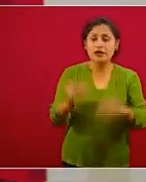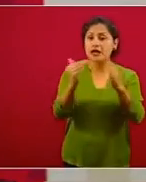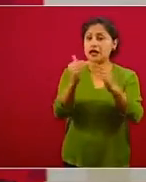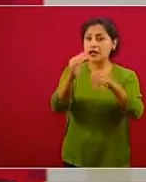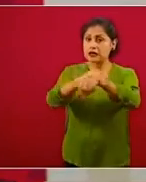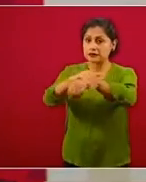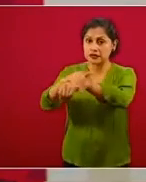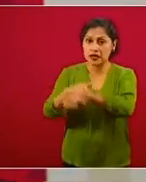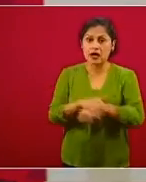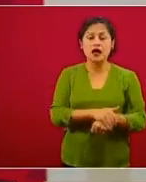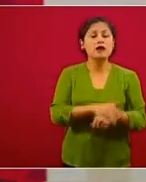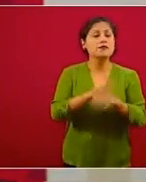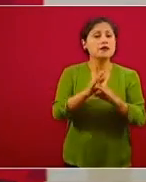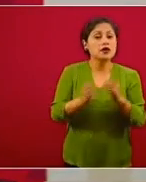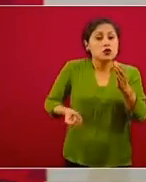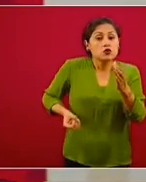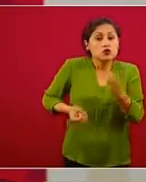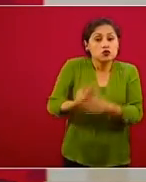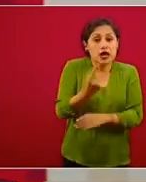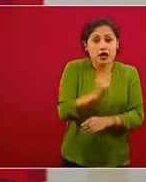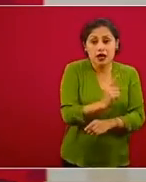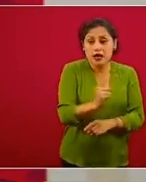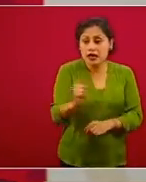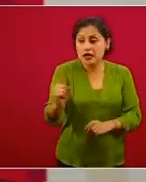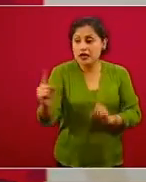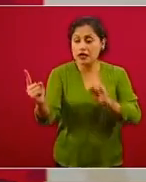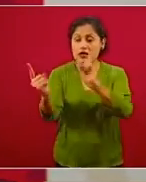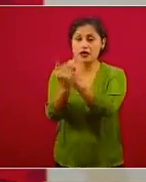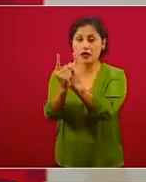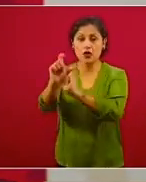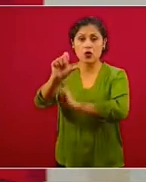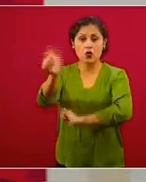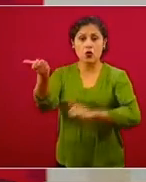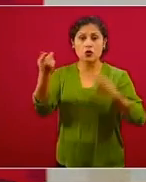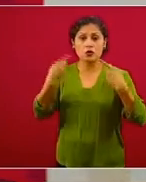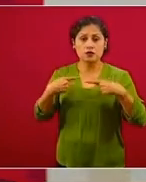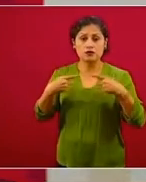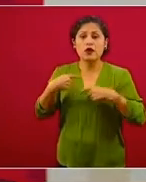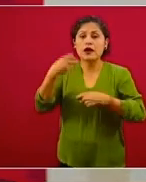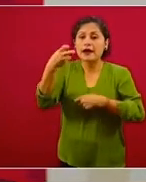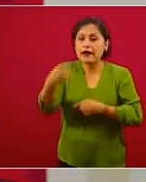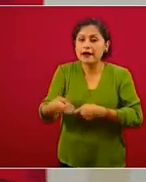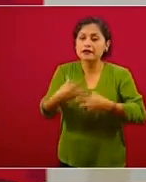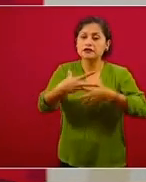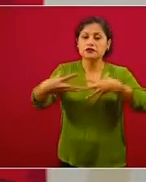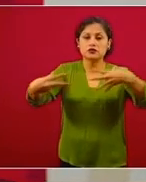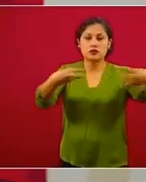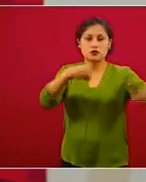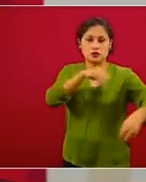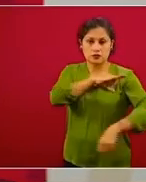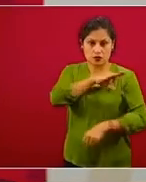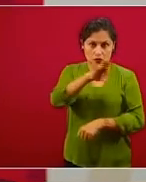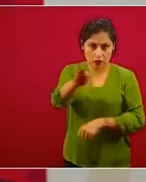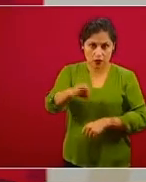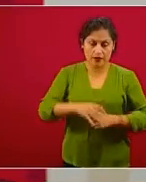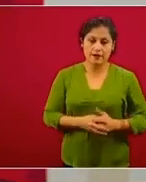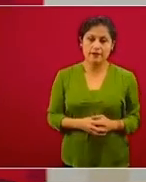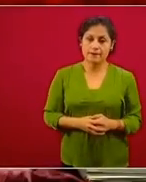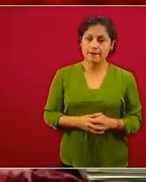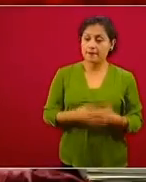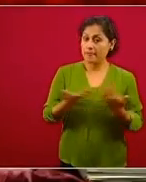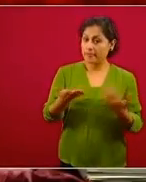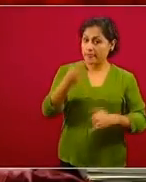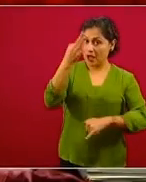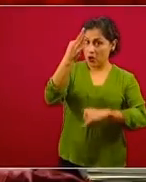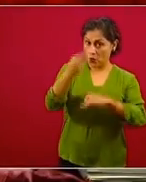who walk on the go from one place to another. We've been monitoring the levels, and these